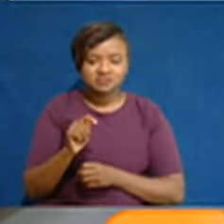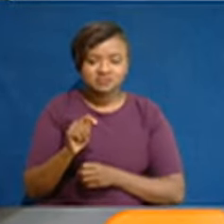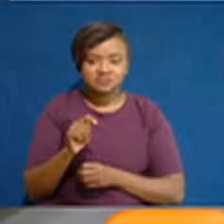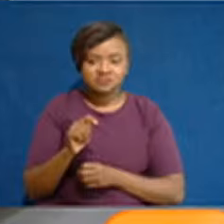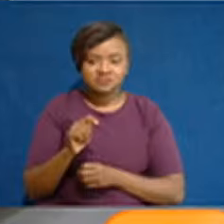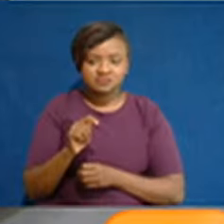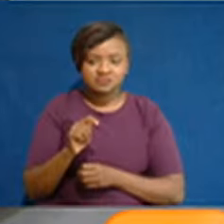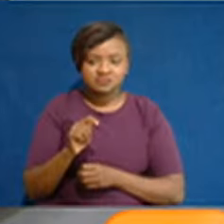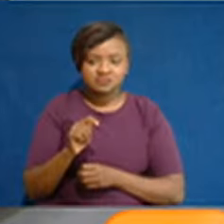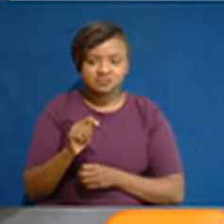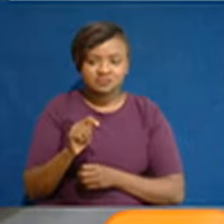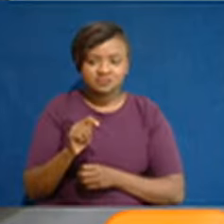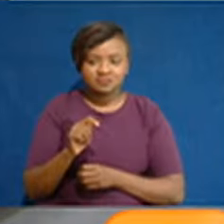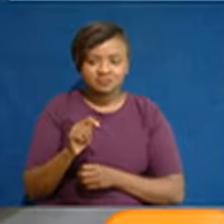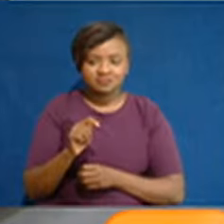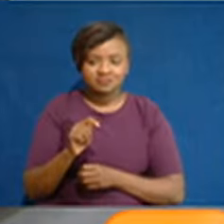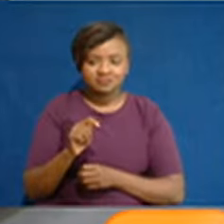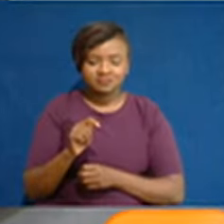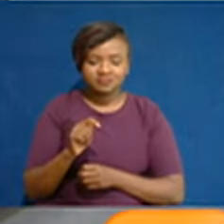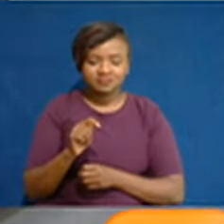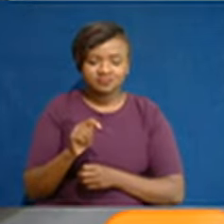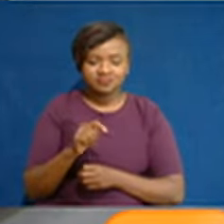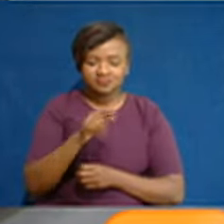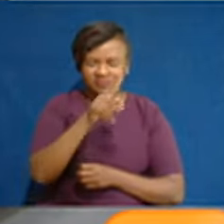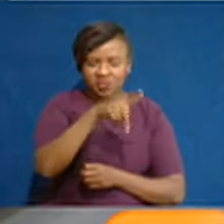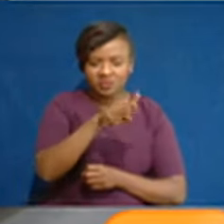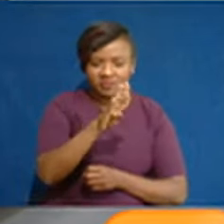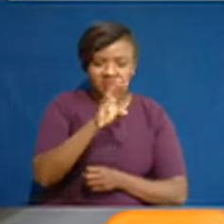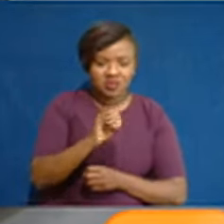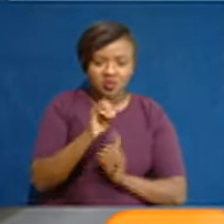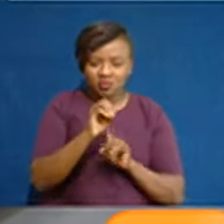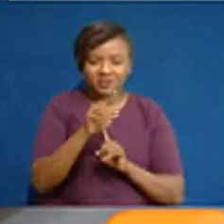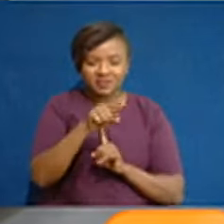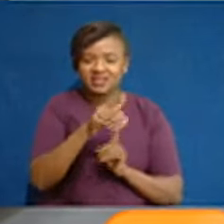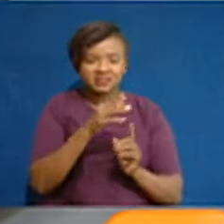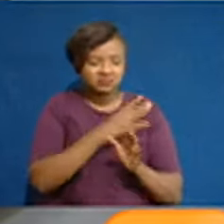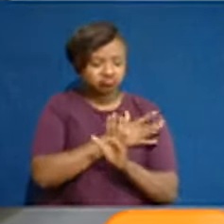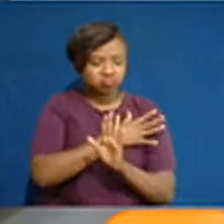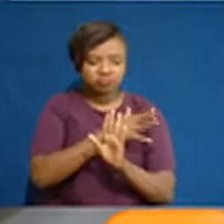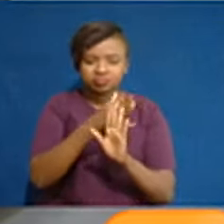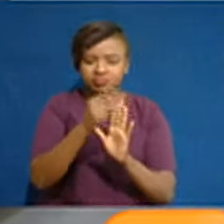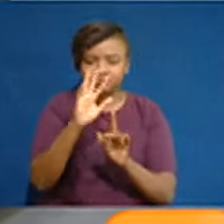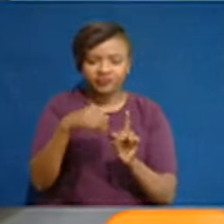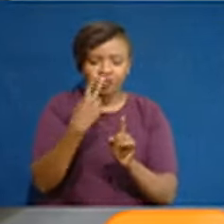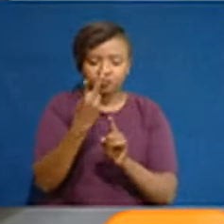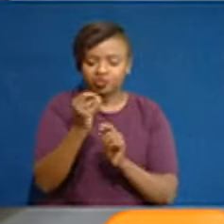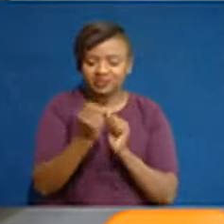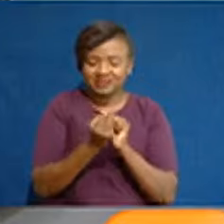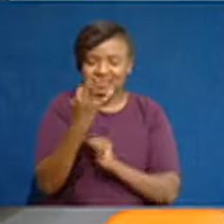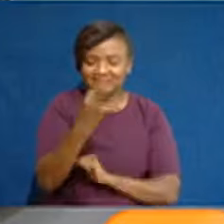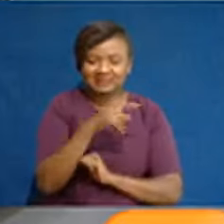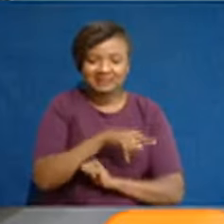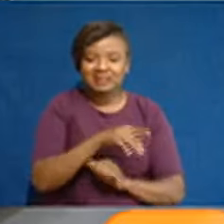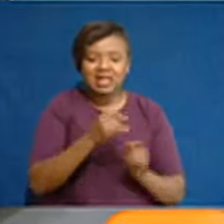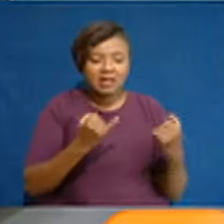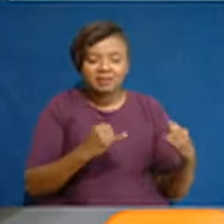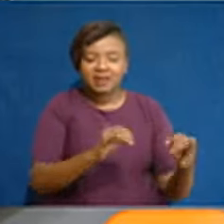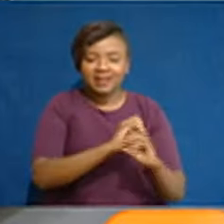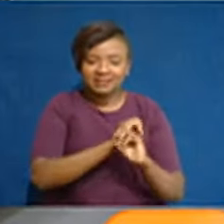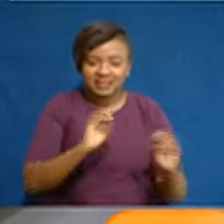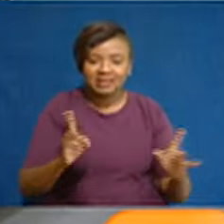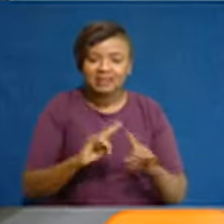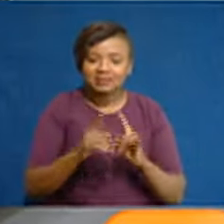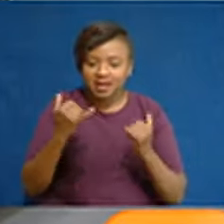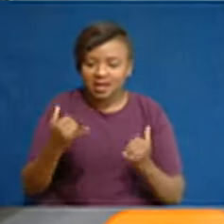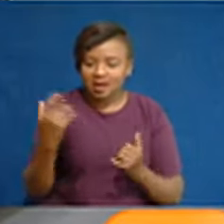had reason to be optimistic. This thing, the PBO Act, like you said, was lying dormant from 2013, and it got effected